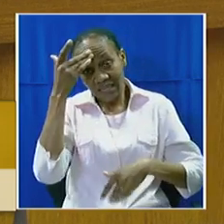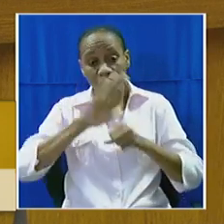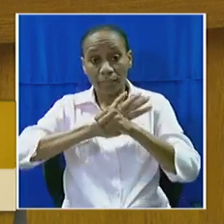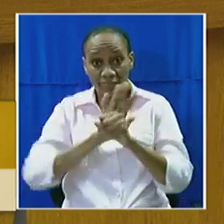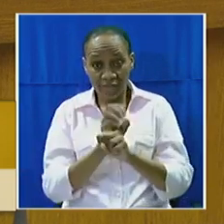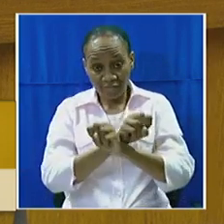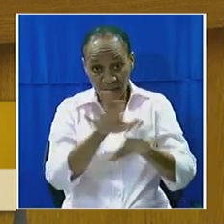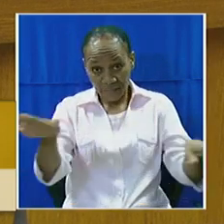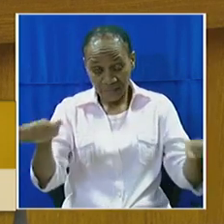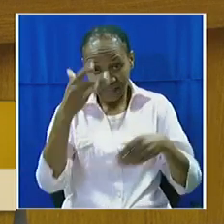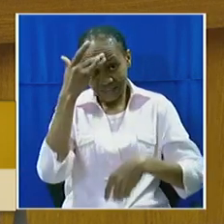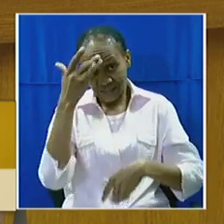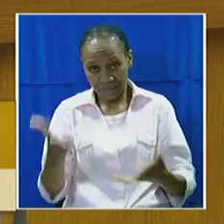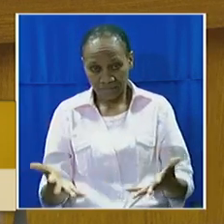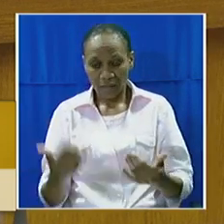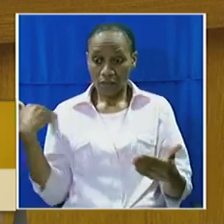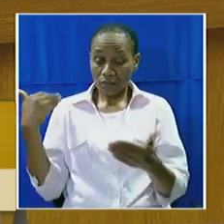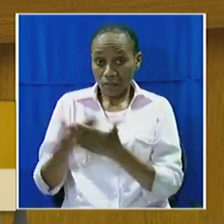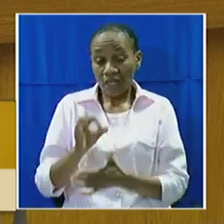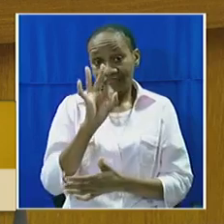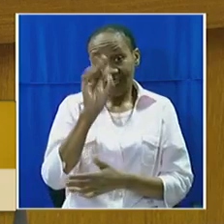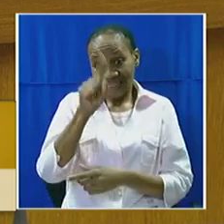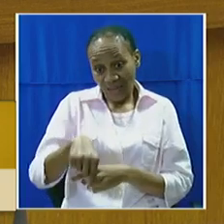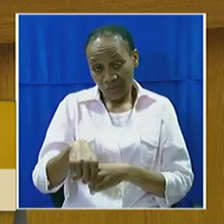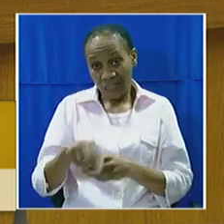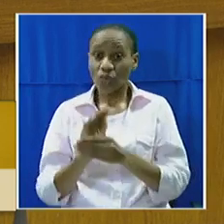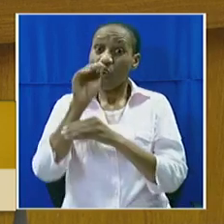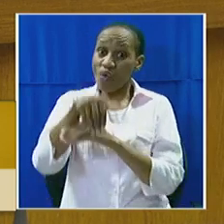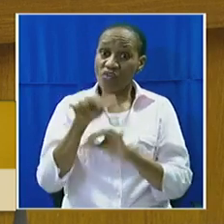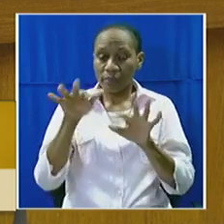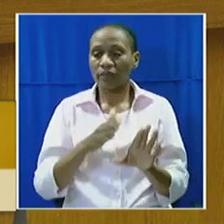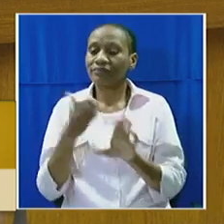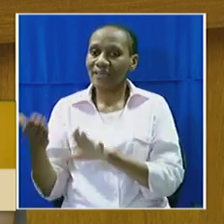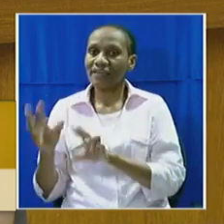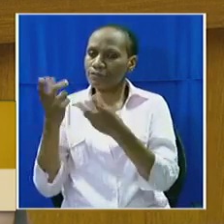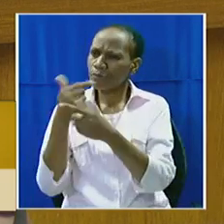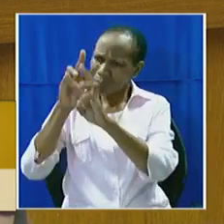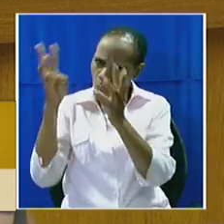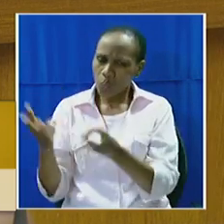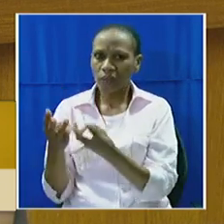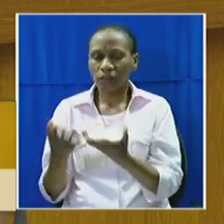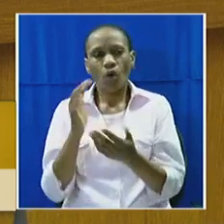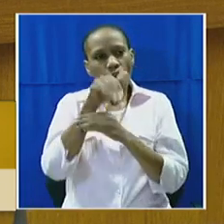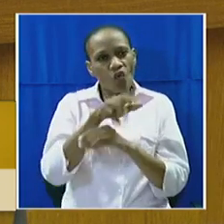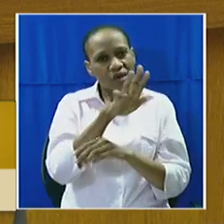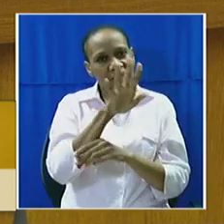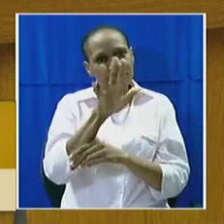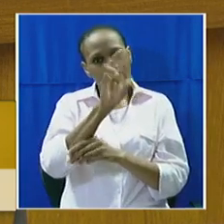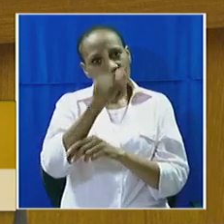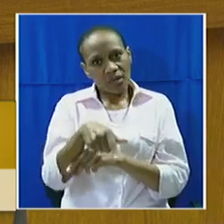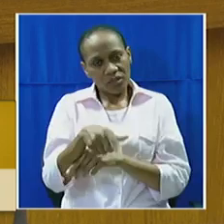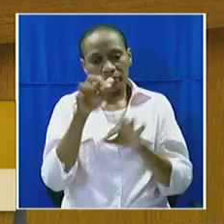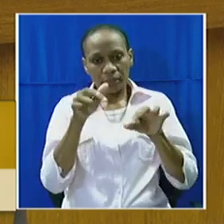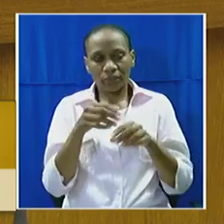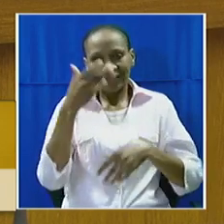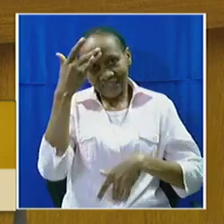epidemic. To date, over 3,000 deaths have been reported worldwide and over 95,000